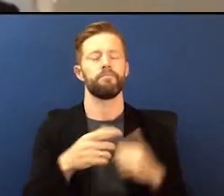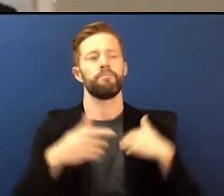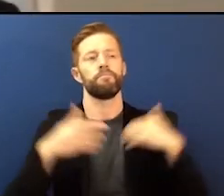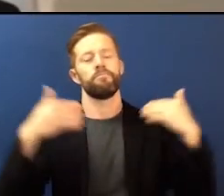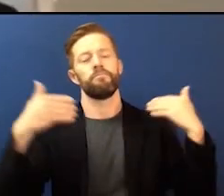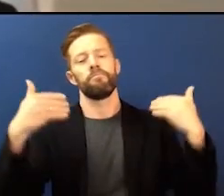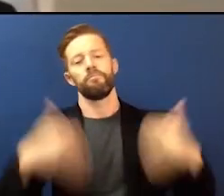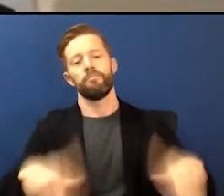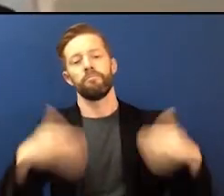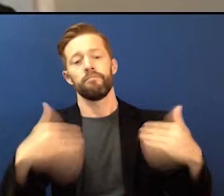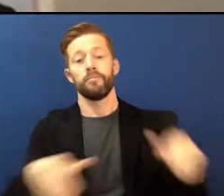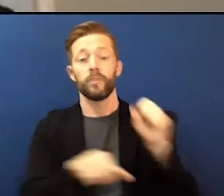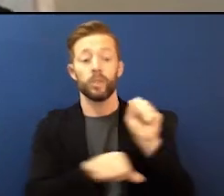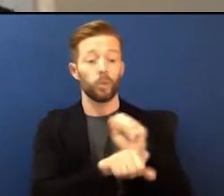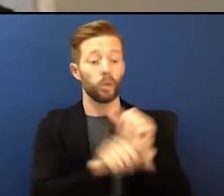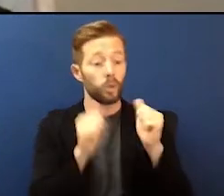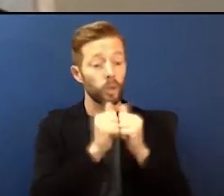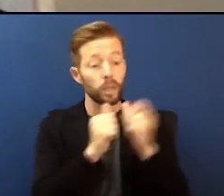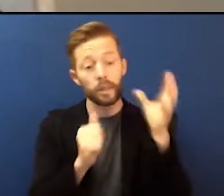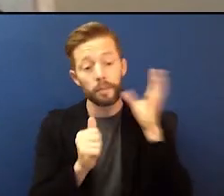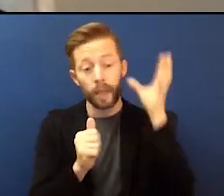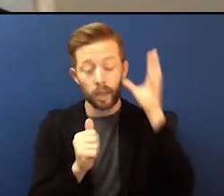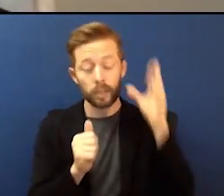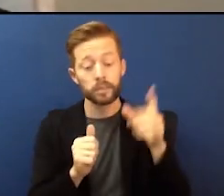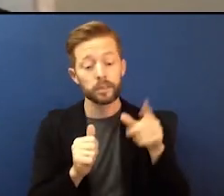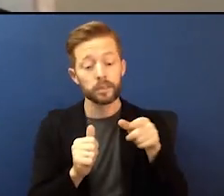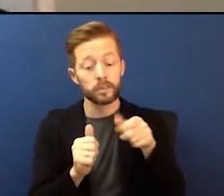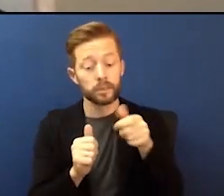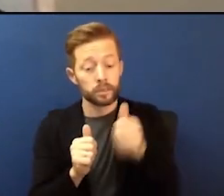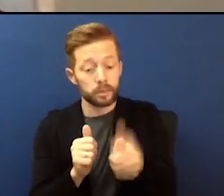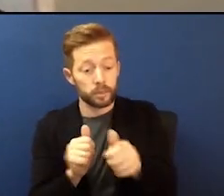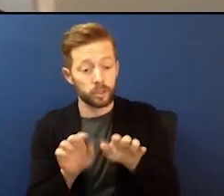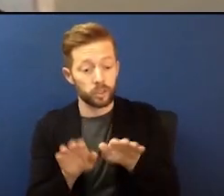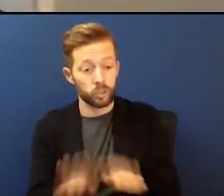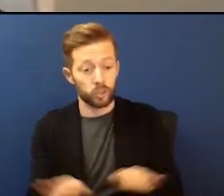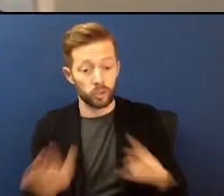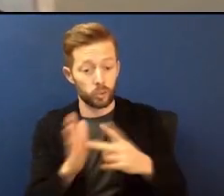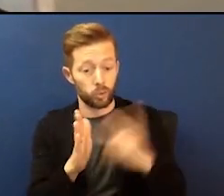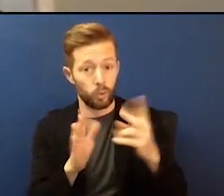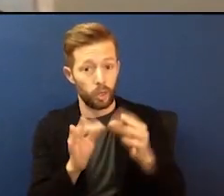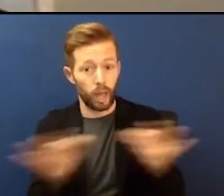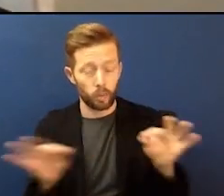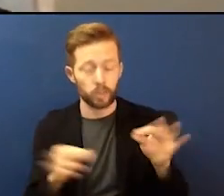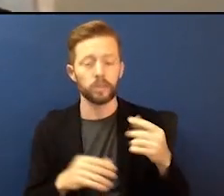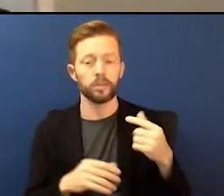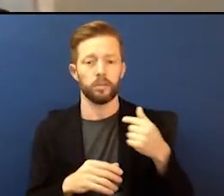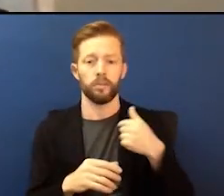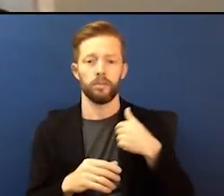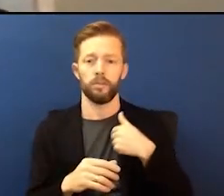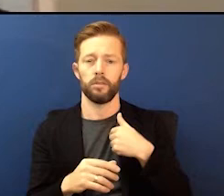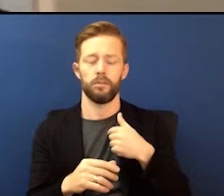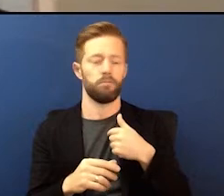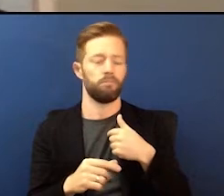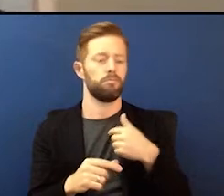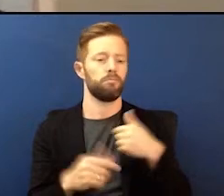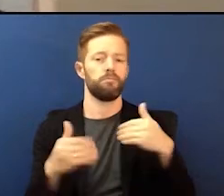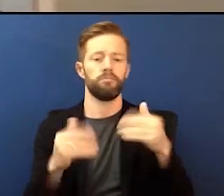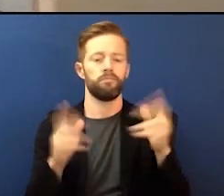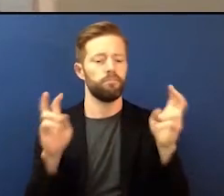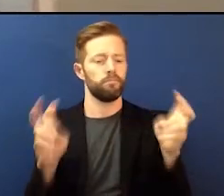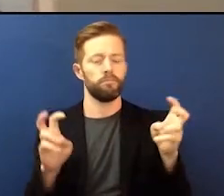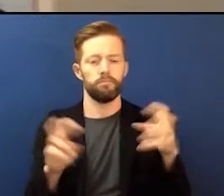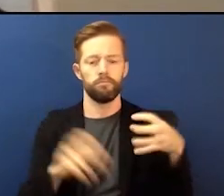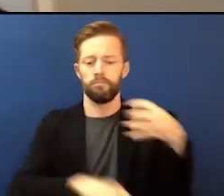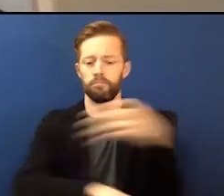there's nothing, especially working with parents of dual language learners, that I ever found that speaks so